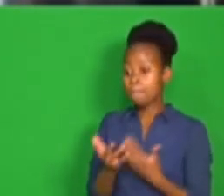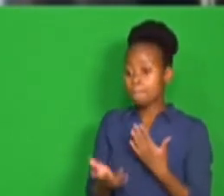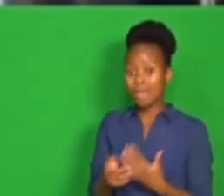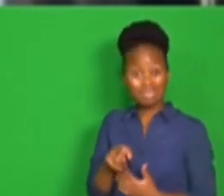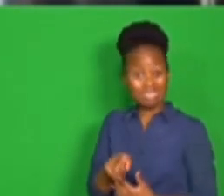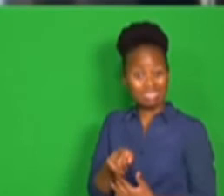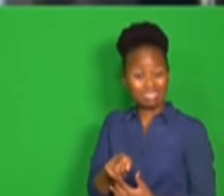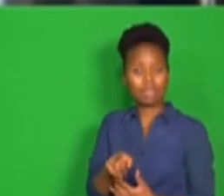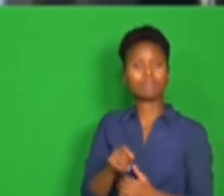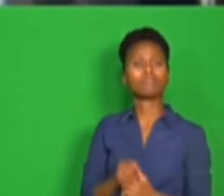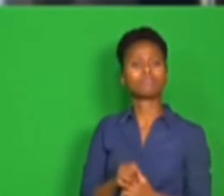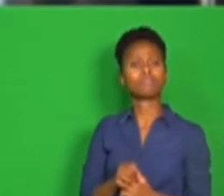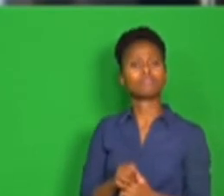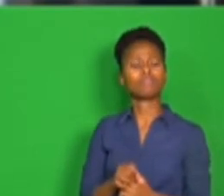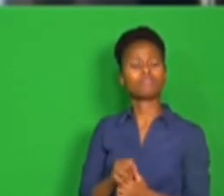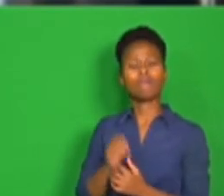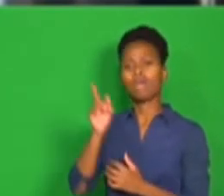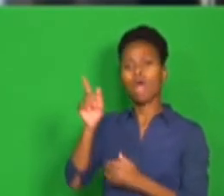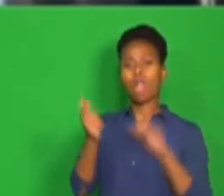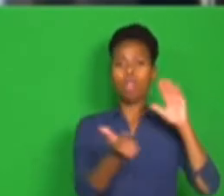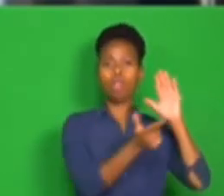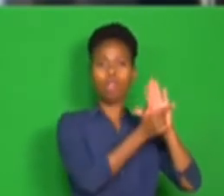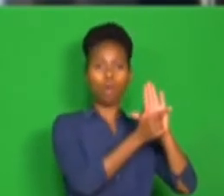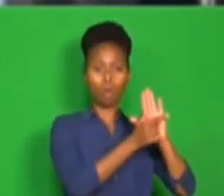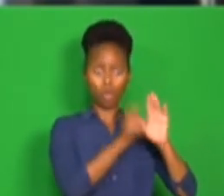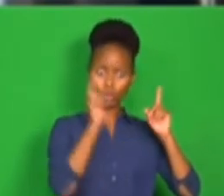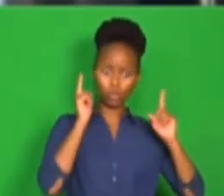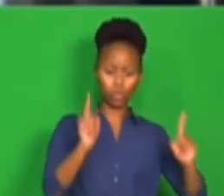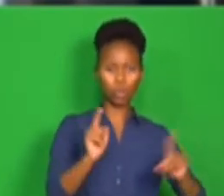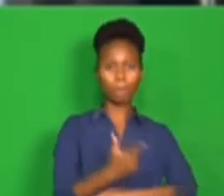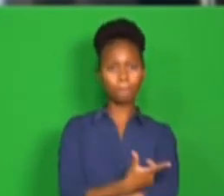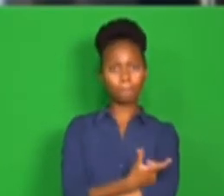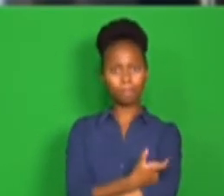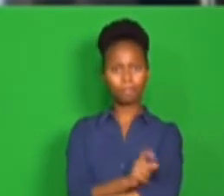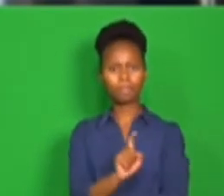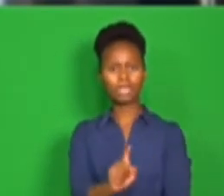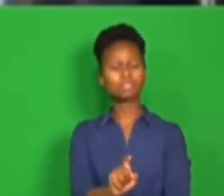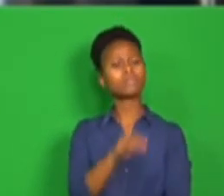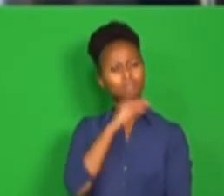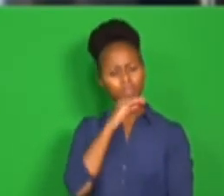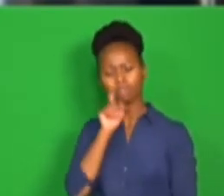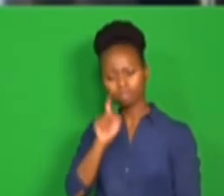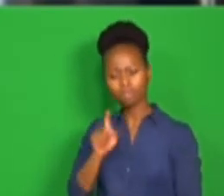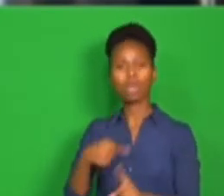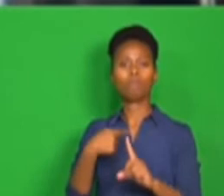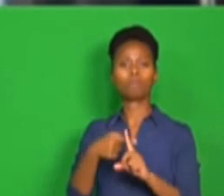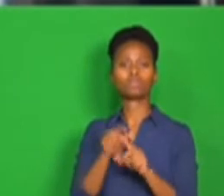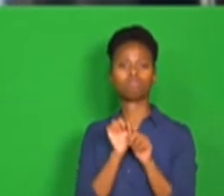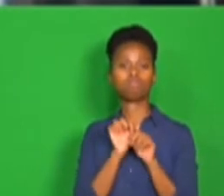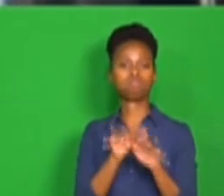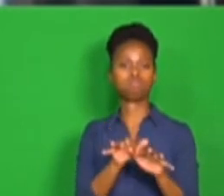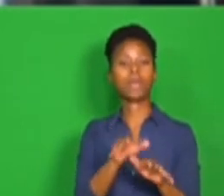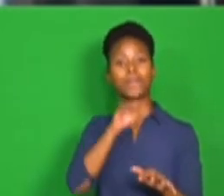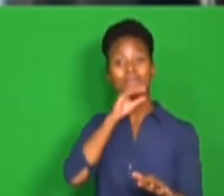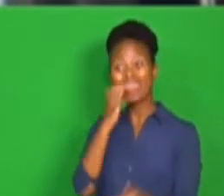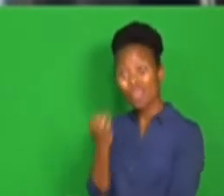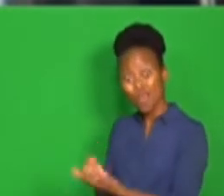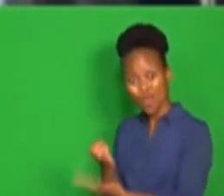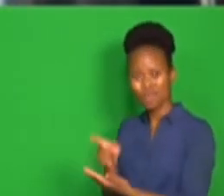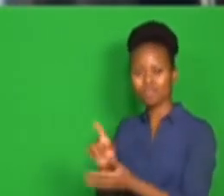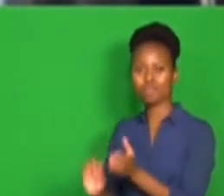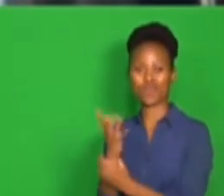implemented judiciously, it should have a positive impact on the economy. What is in